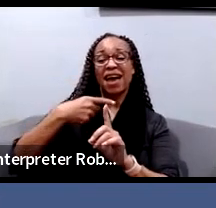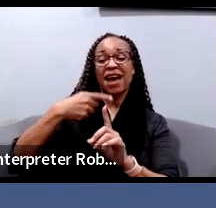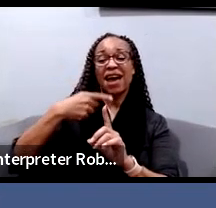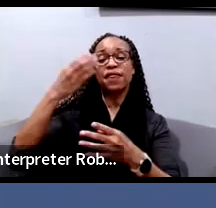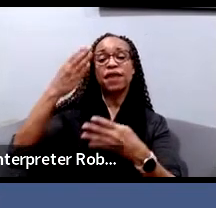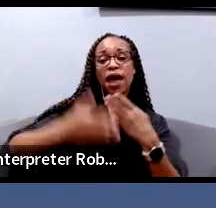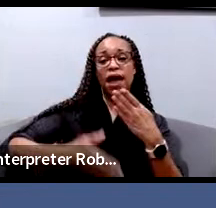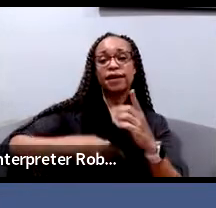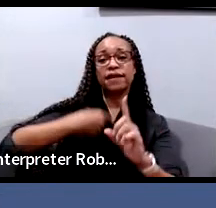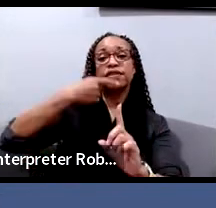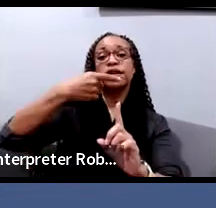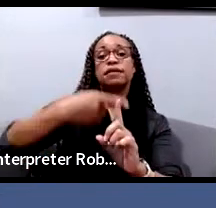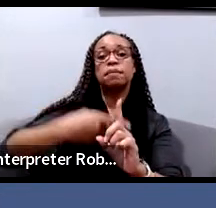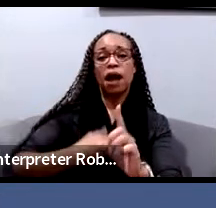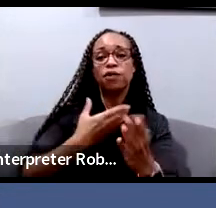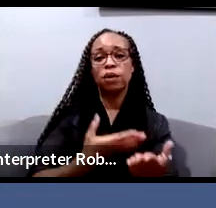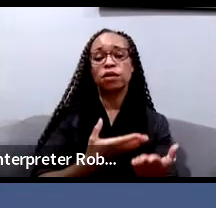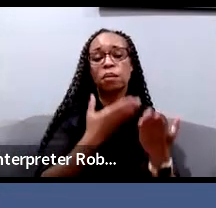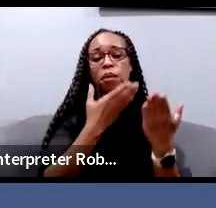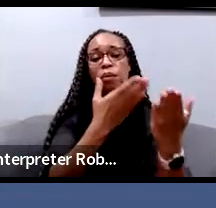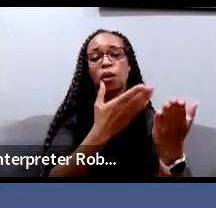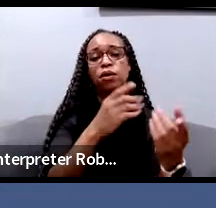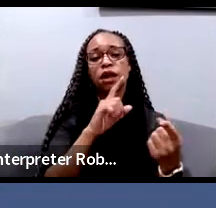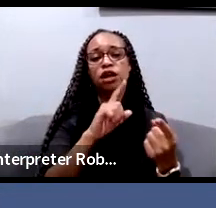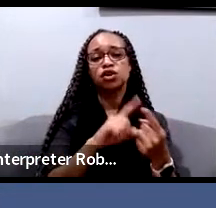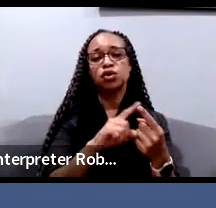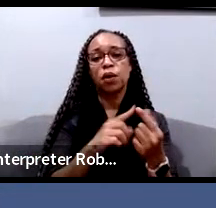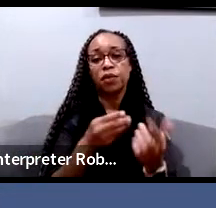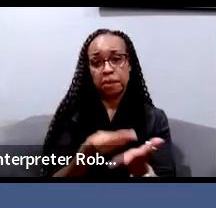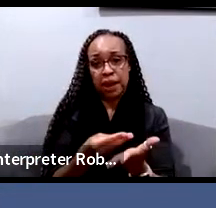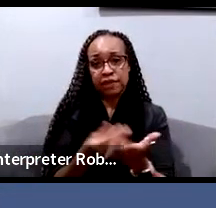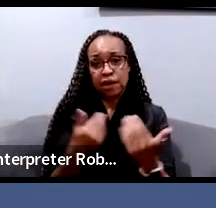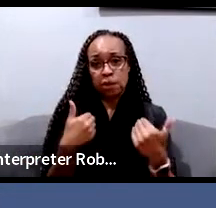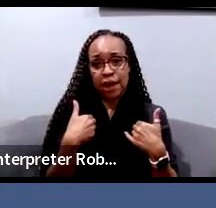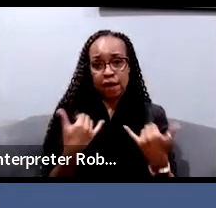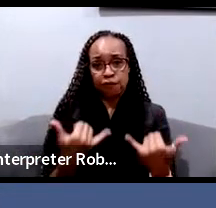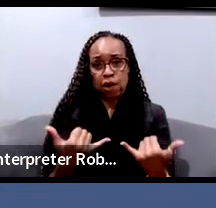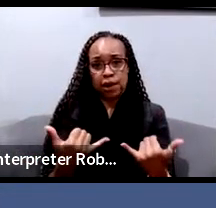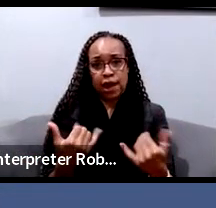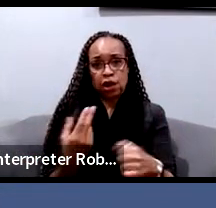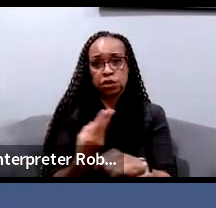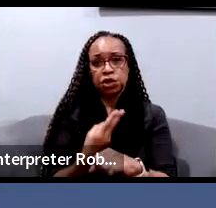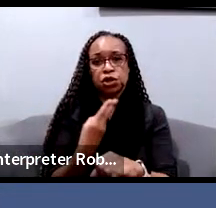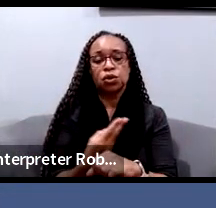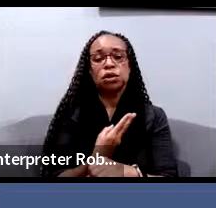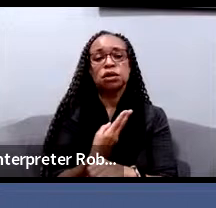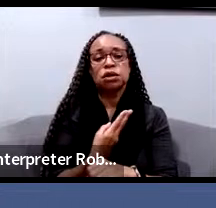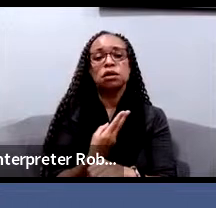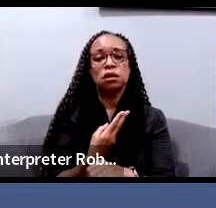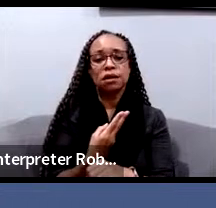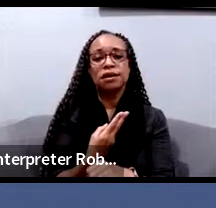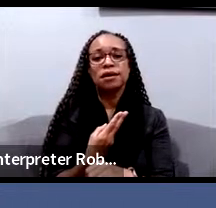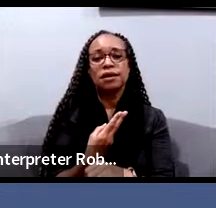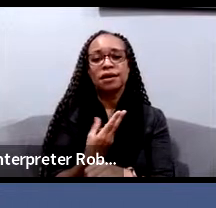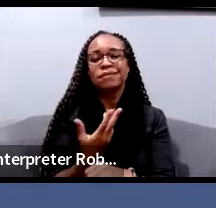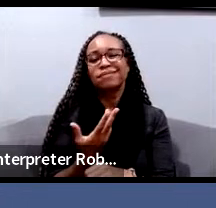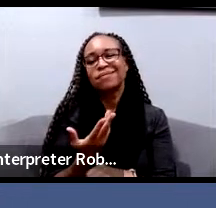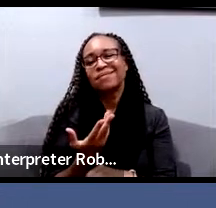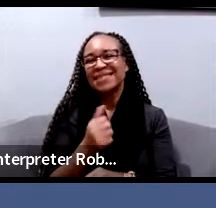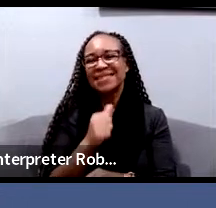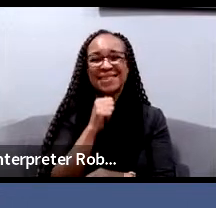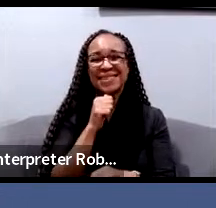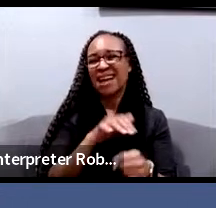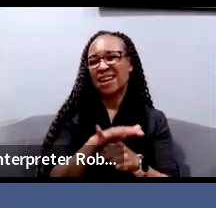with our proposals with regard to the pots of money we currently have at our disposal, which candidly isn't